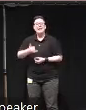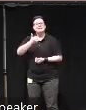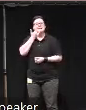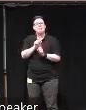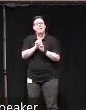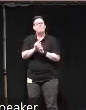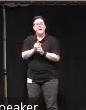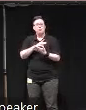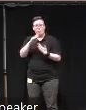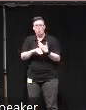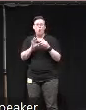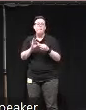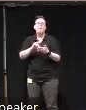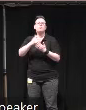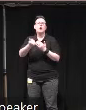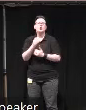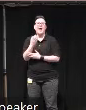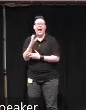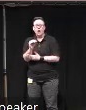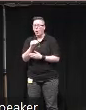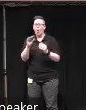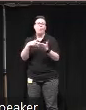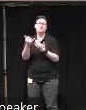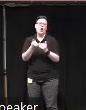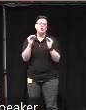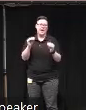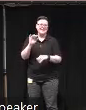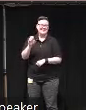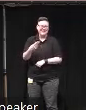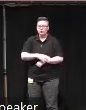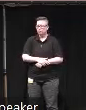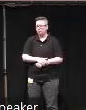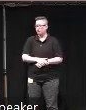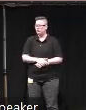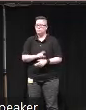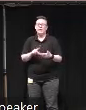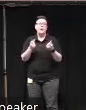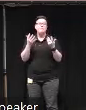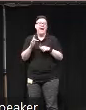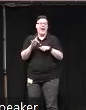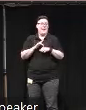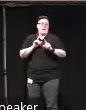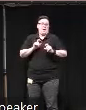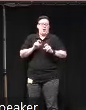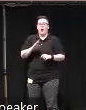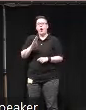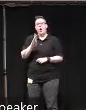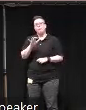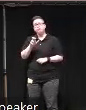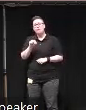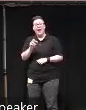programs related to Project Echo, Project Teach. And there are lots of pilot projects, brain